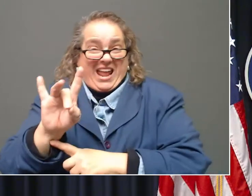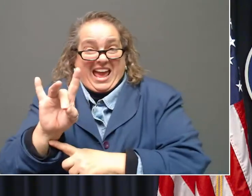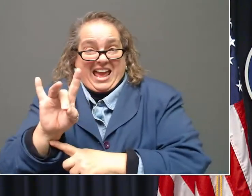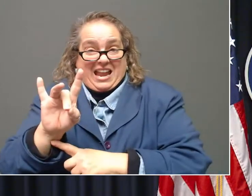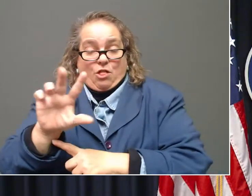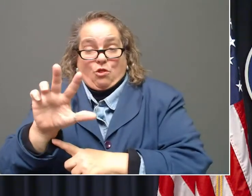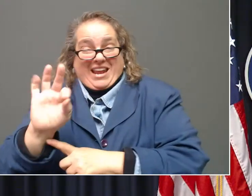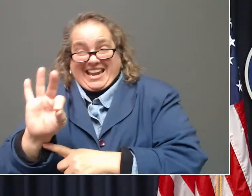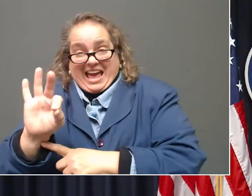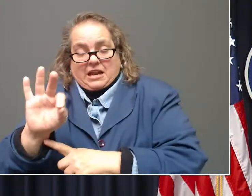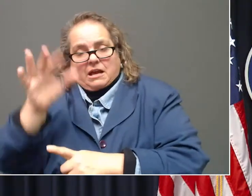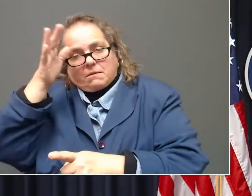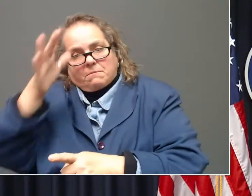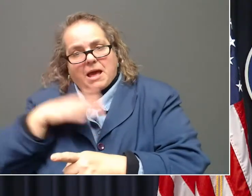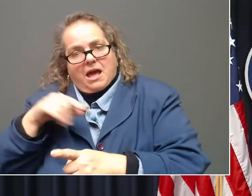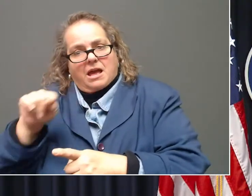weeks.